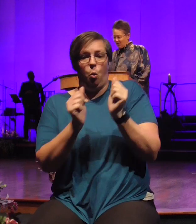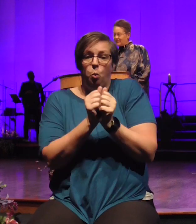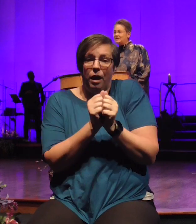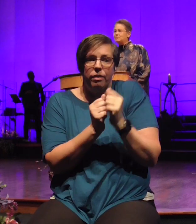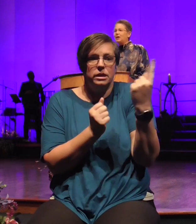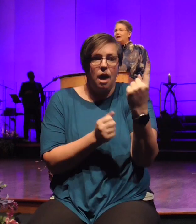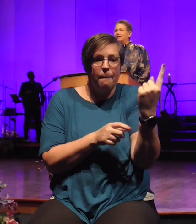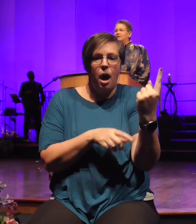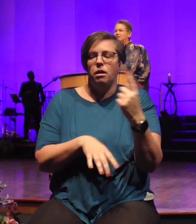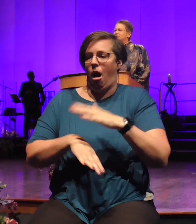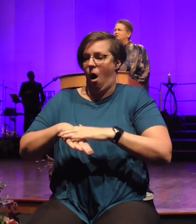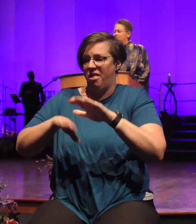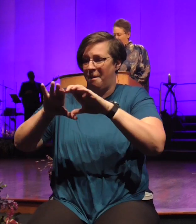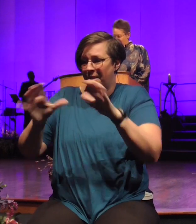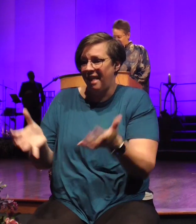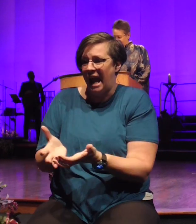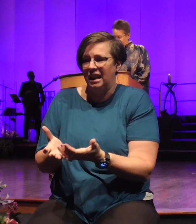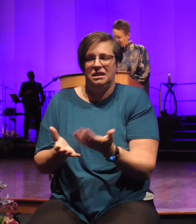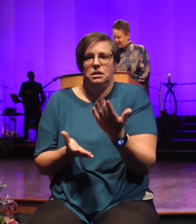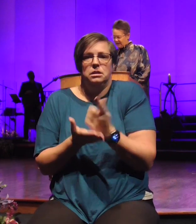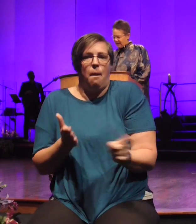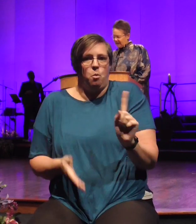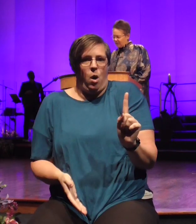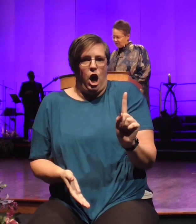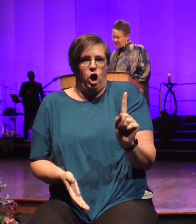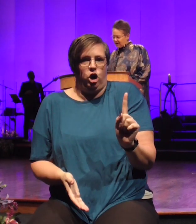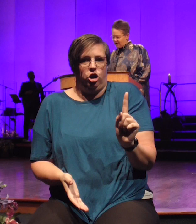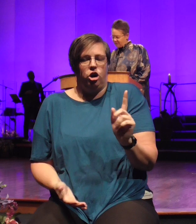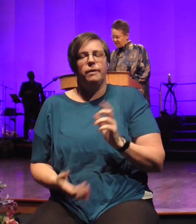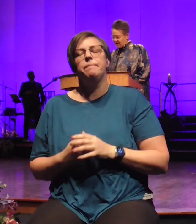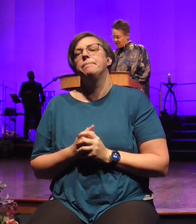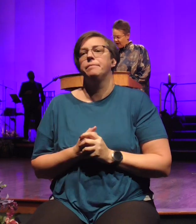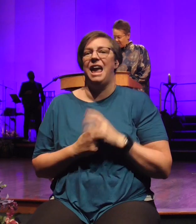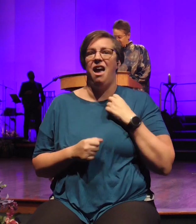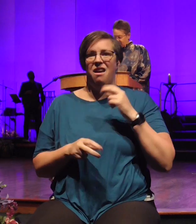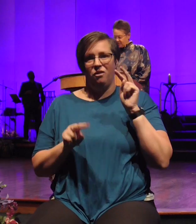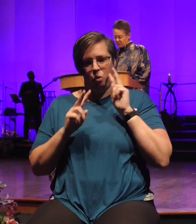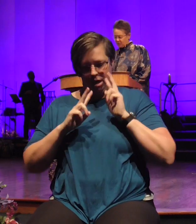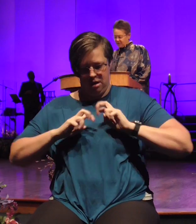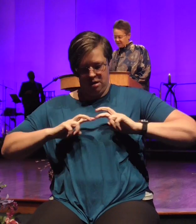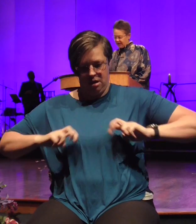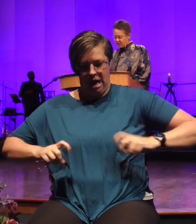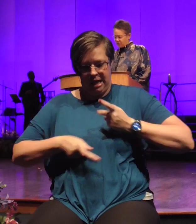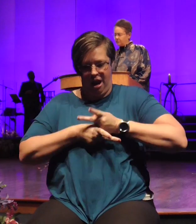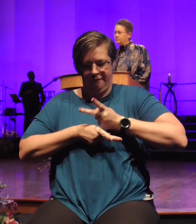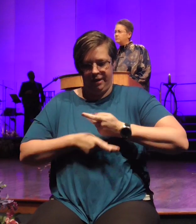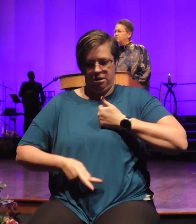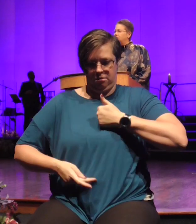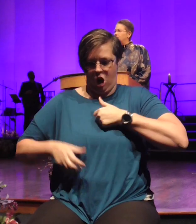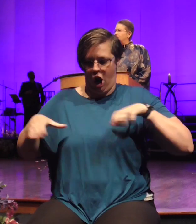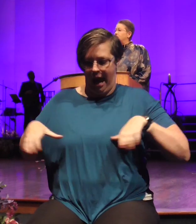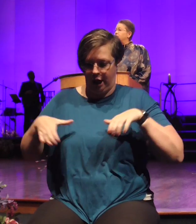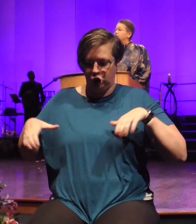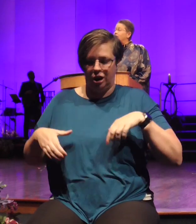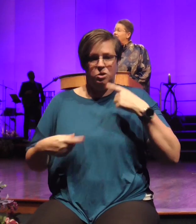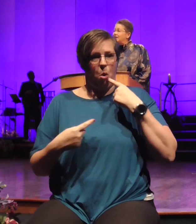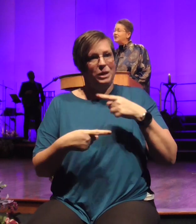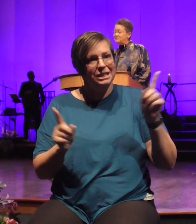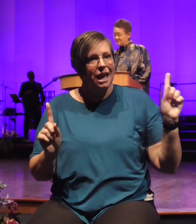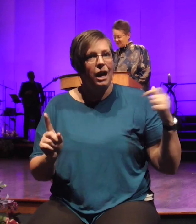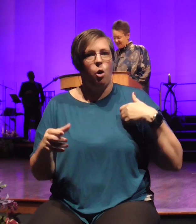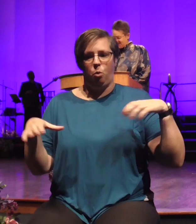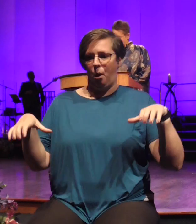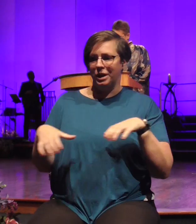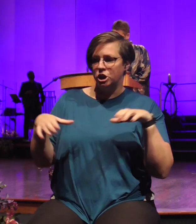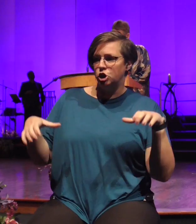else on this planet somewhere. If we look carefully at our actions, what we say or do, what we refrain